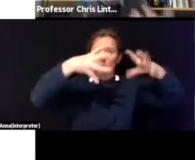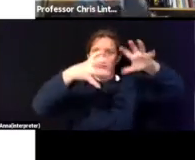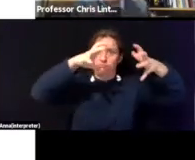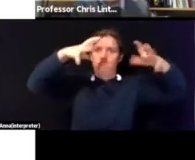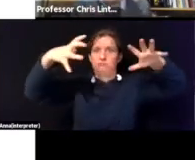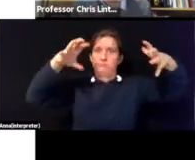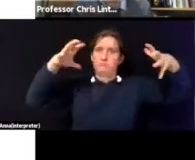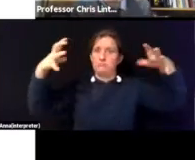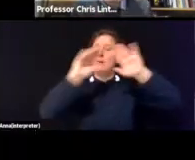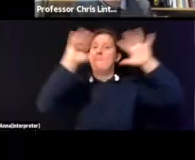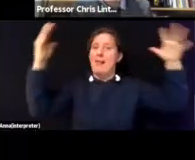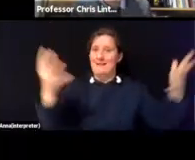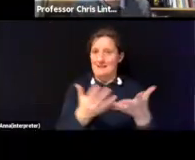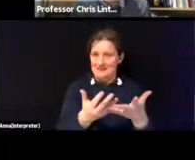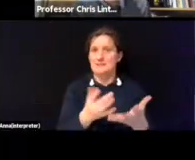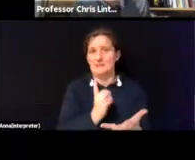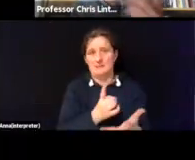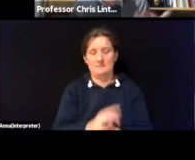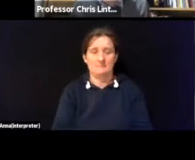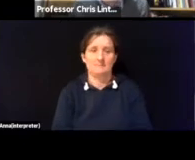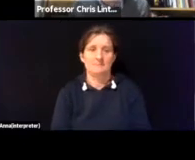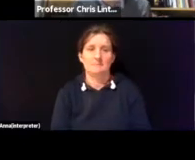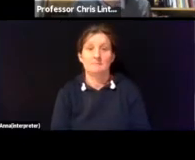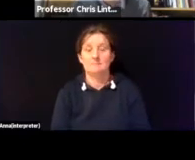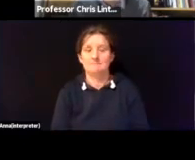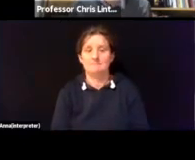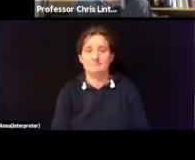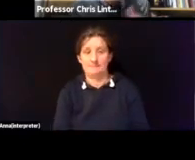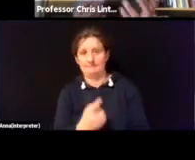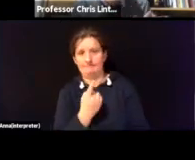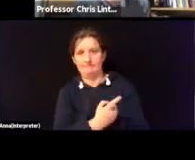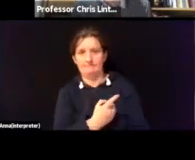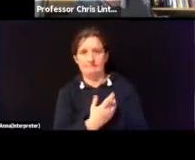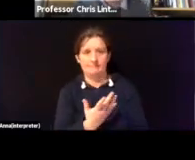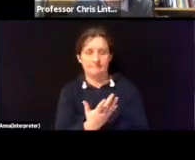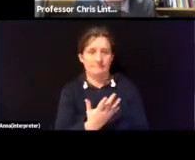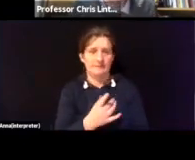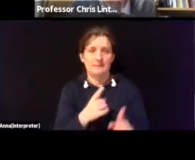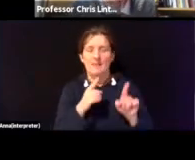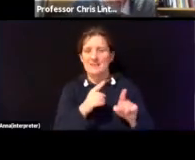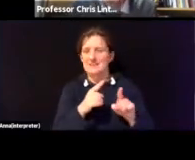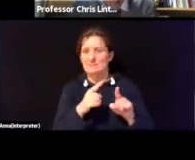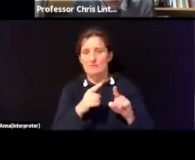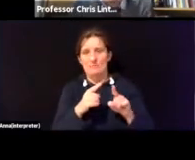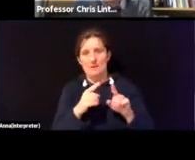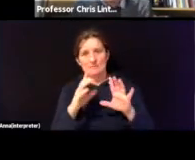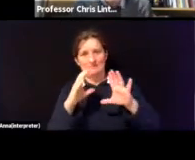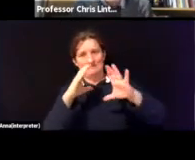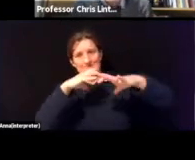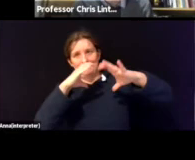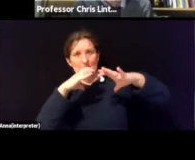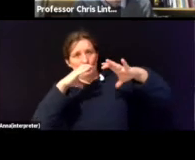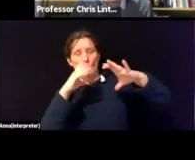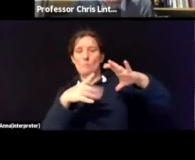planets, which then shape the disk. This is an image from the submillimeter, so shortwave radio telescope, ALMA,